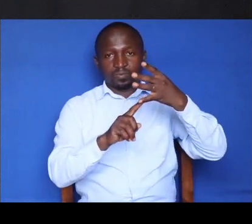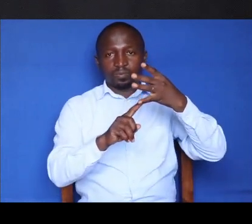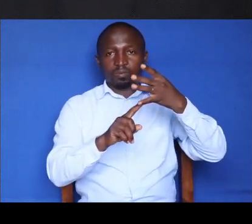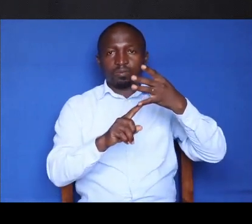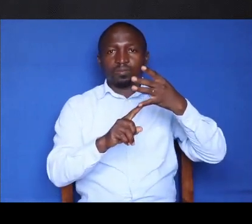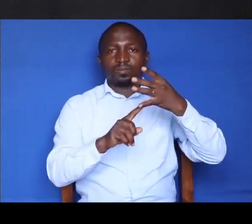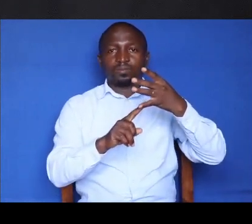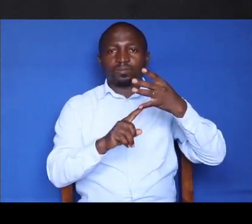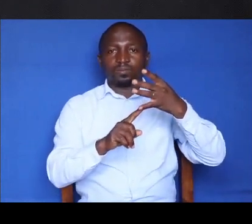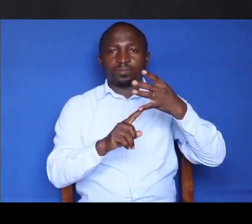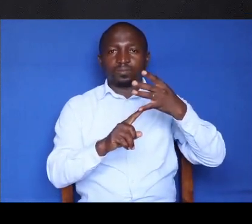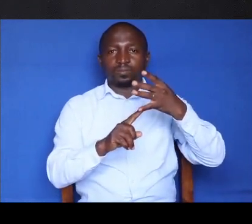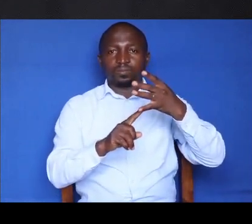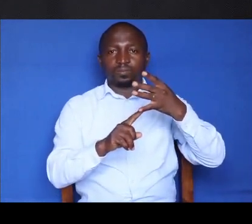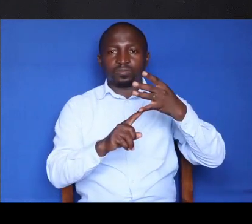4,